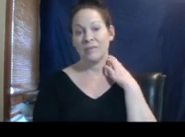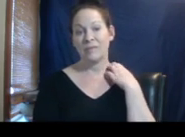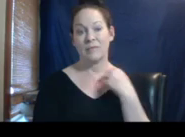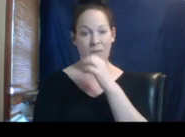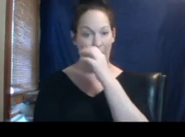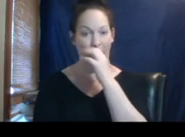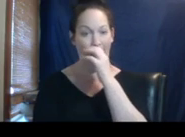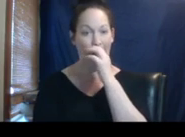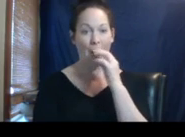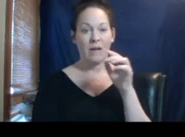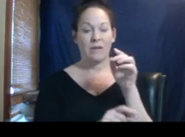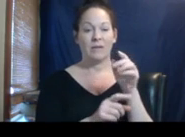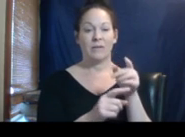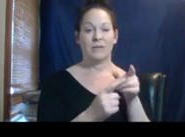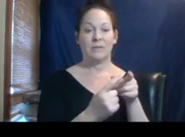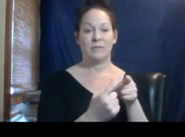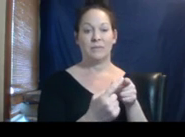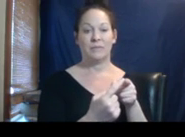I'm going to subtract.